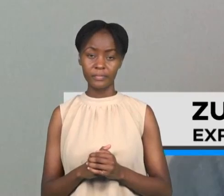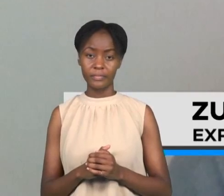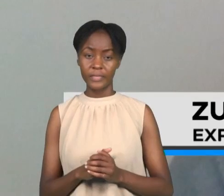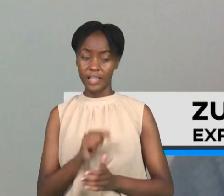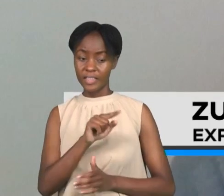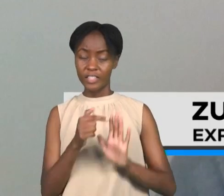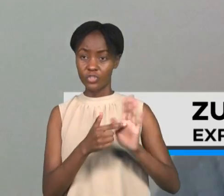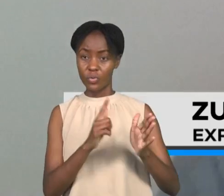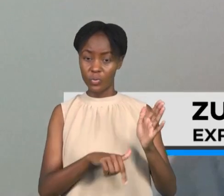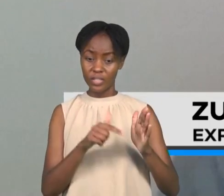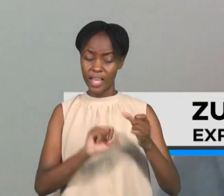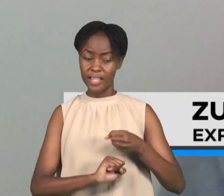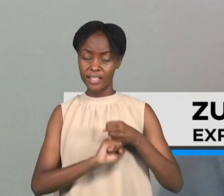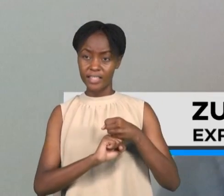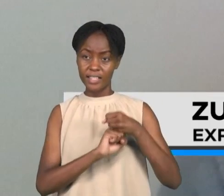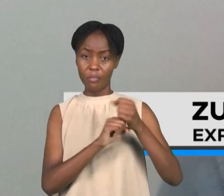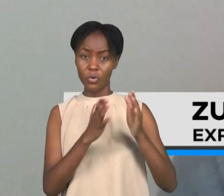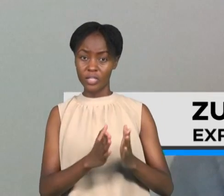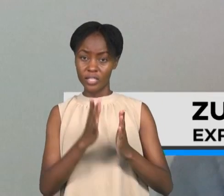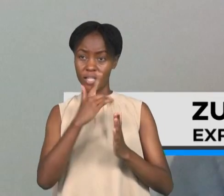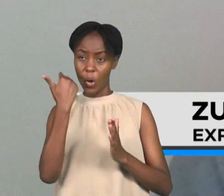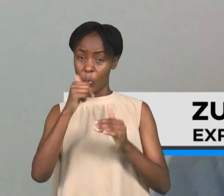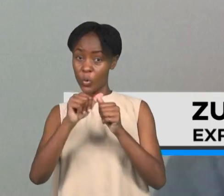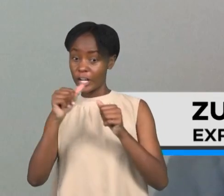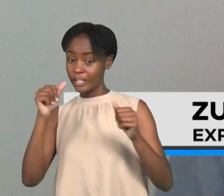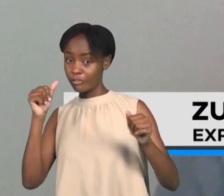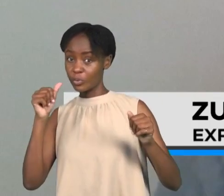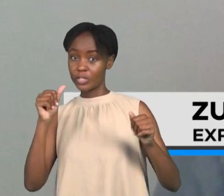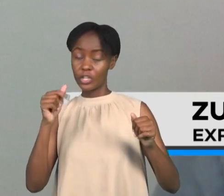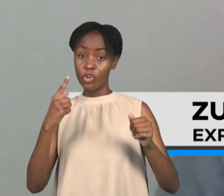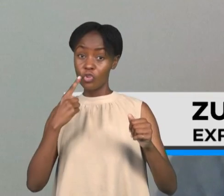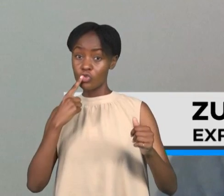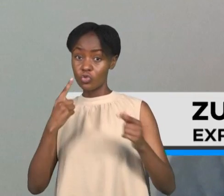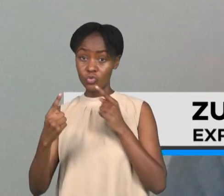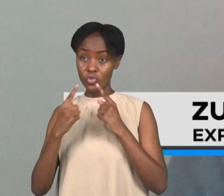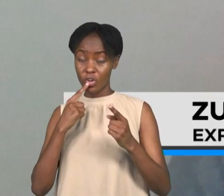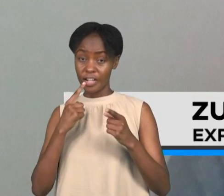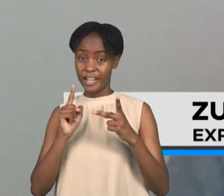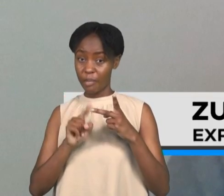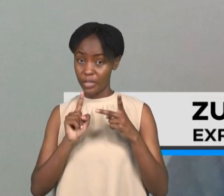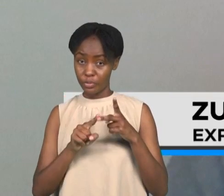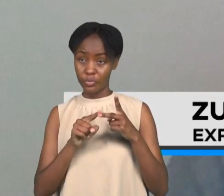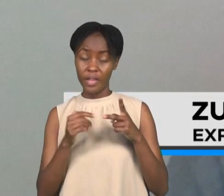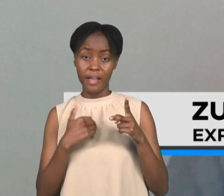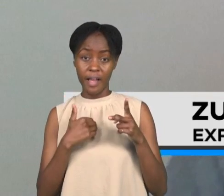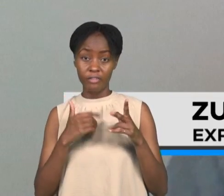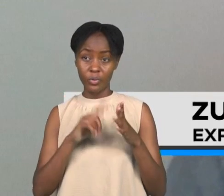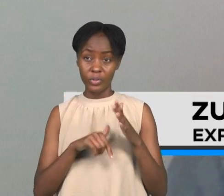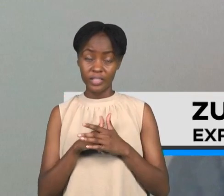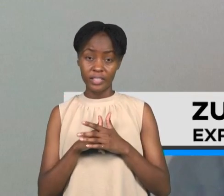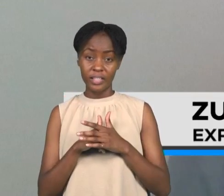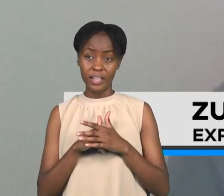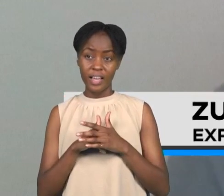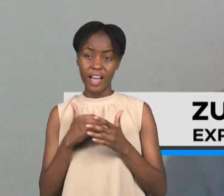his followers also to refuse to cooperate, but it also creates the impression that there's somehow an